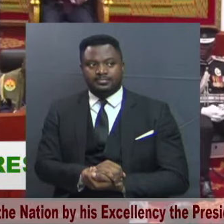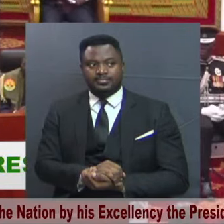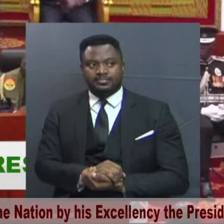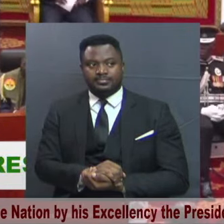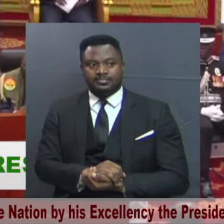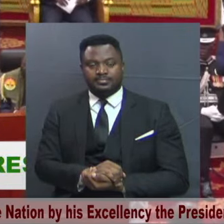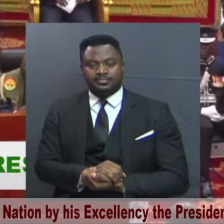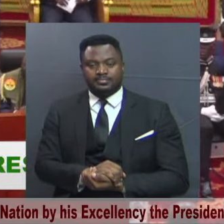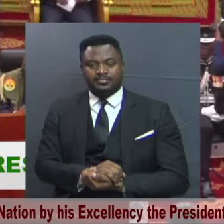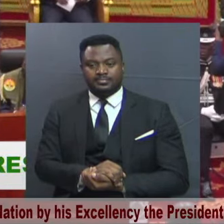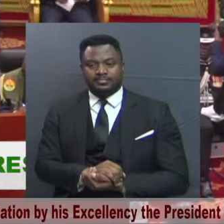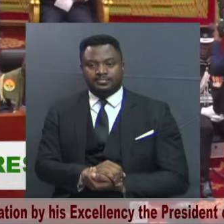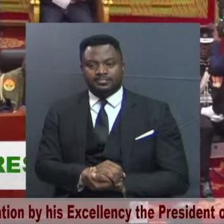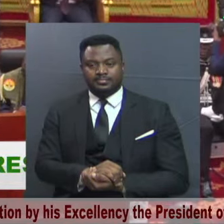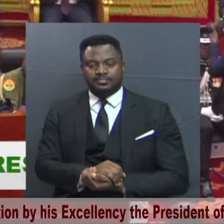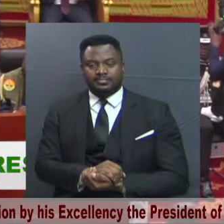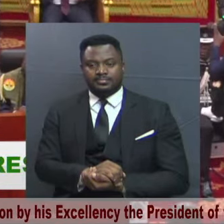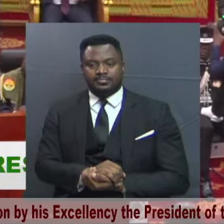members